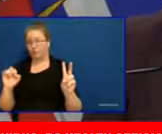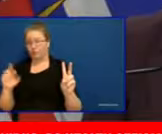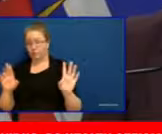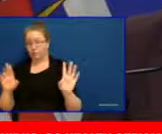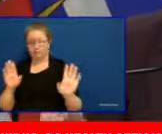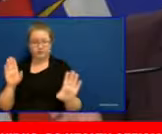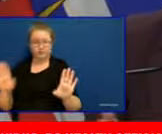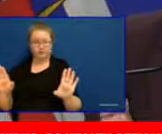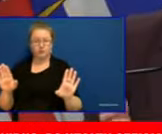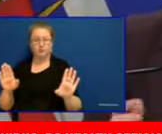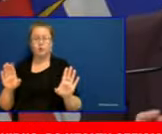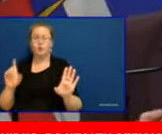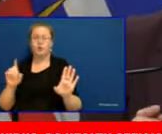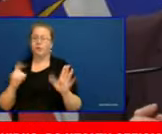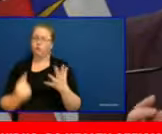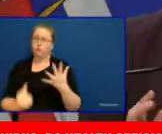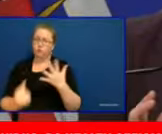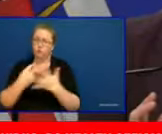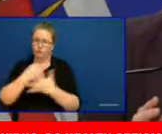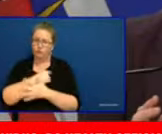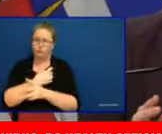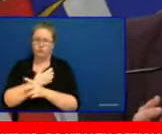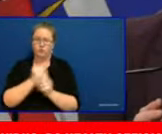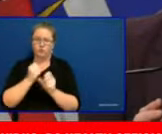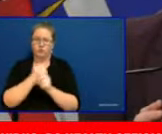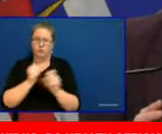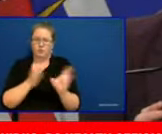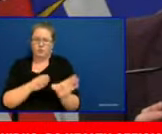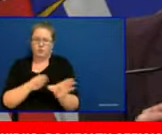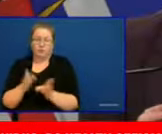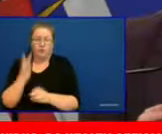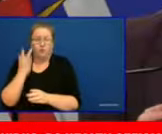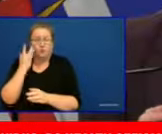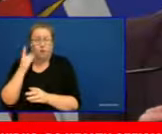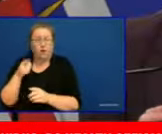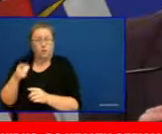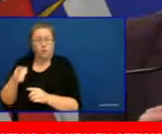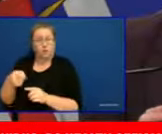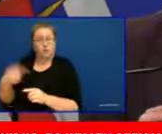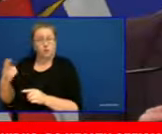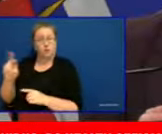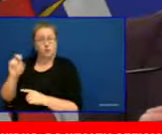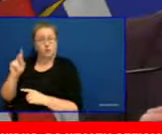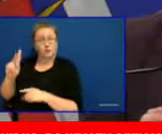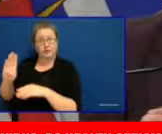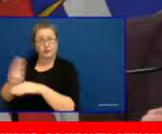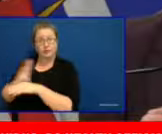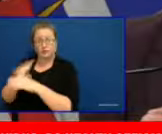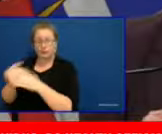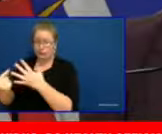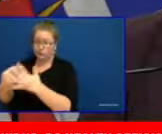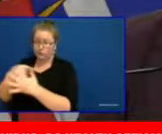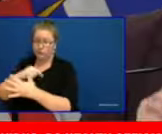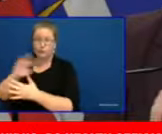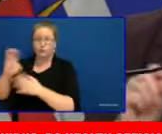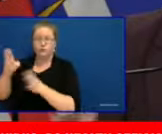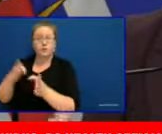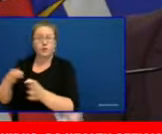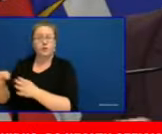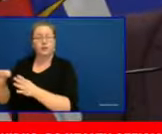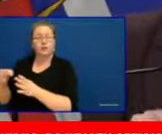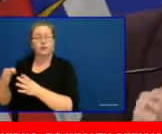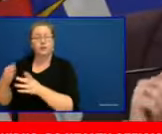Vancouver Coastal, is stepping up those review of the safety plans in the higher risk businesses where we're seeing transmission. And